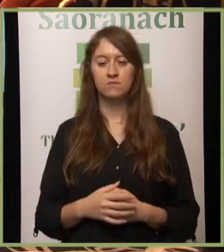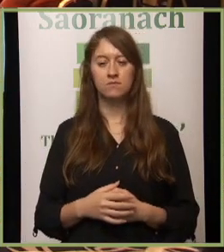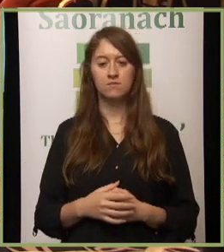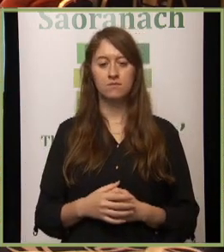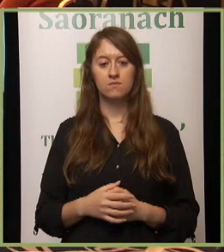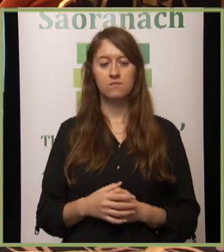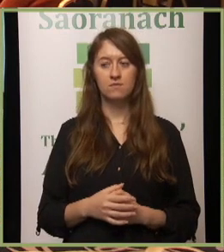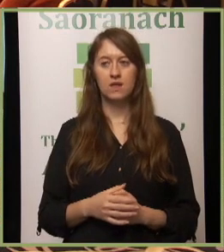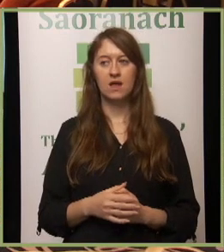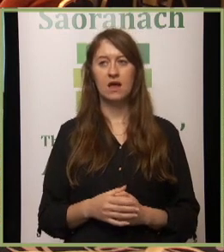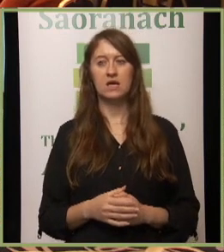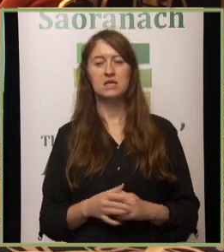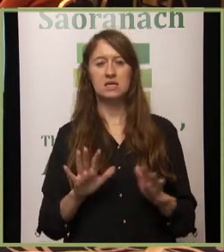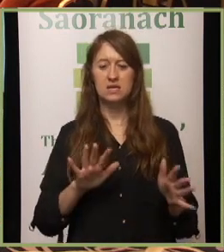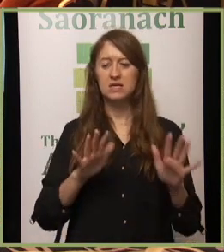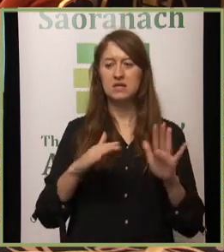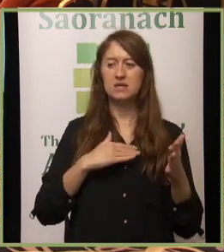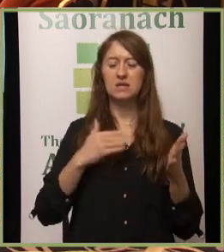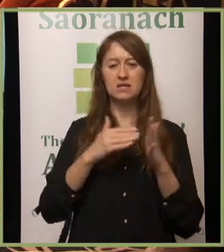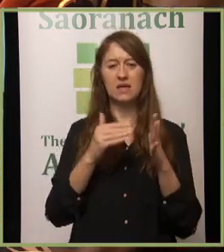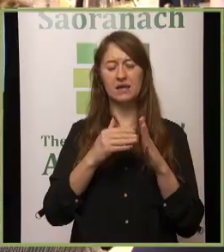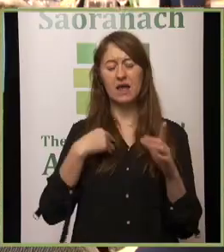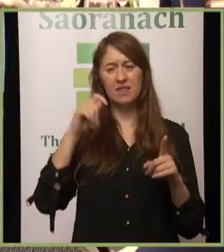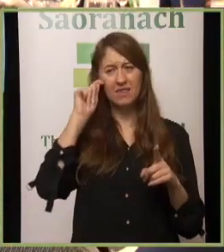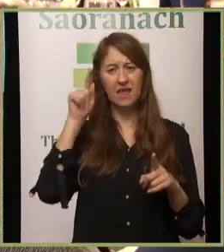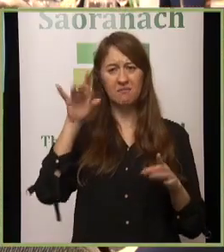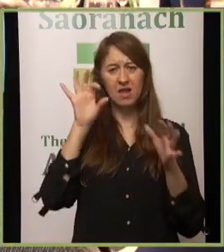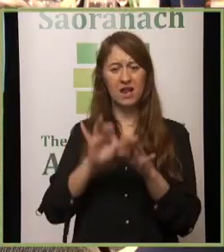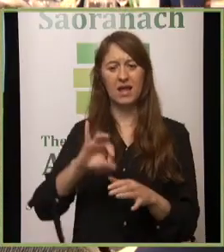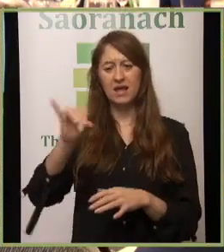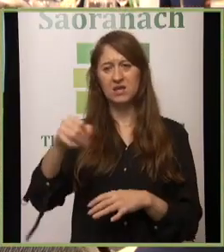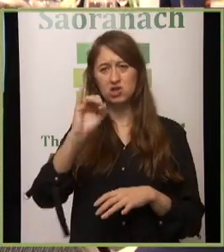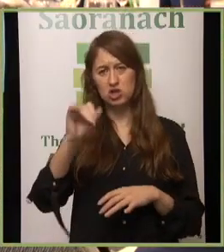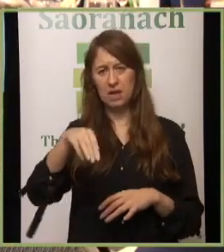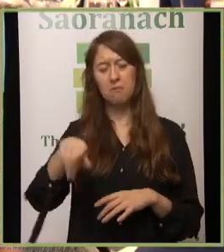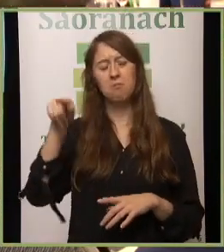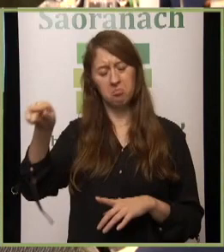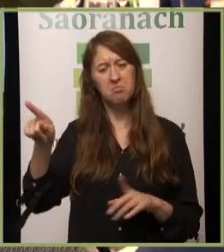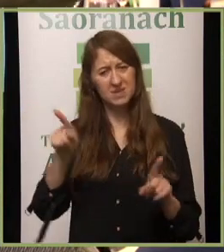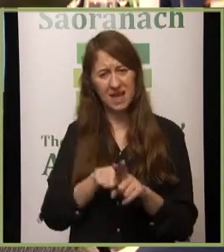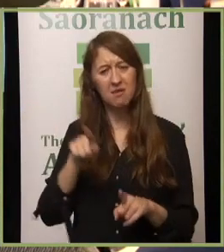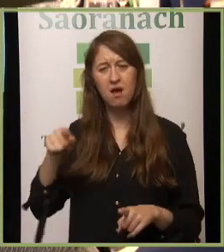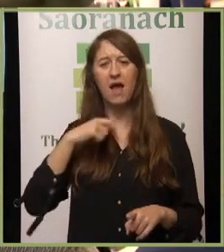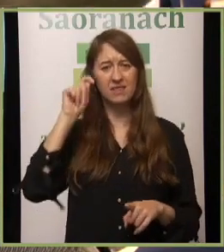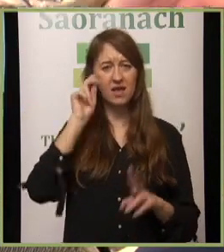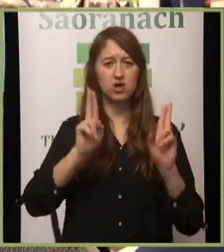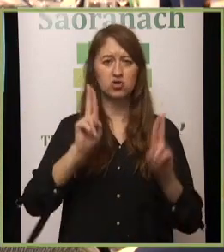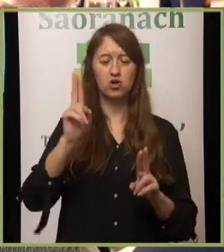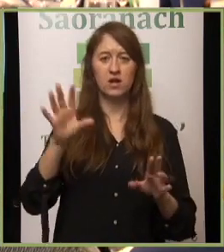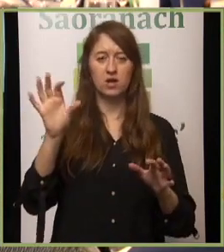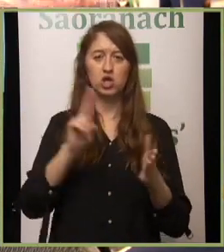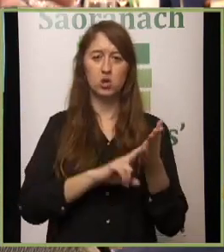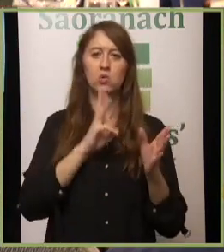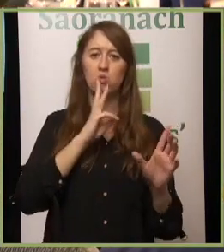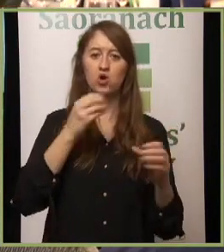Yeah, I think I'd go with Jean on this in terms of go back to the words ownership, and for the benefit of the good, then in terms of when they're